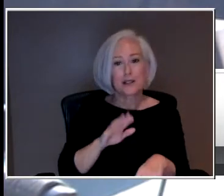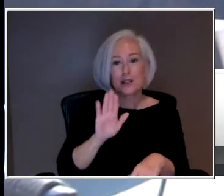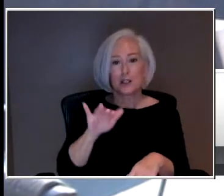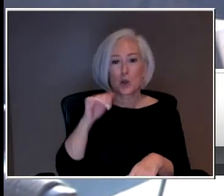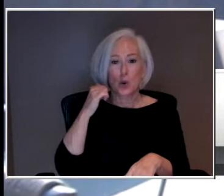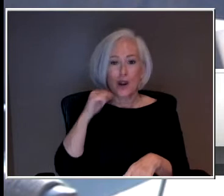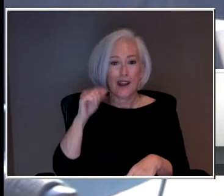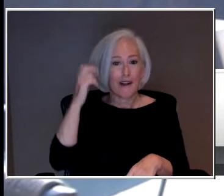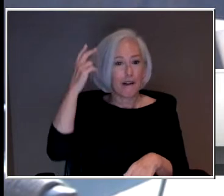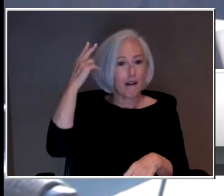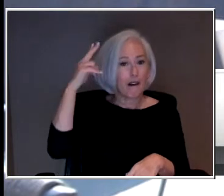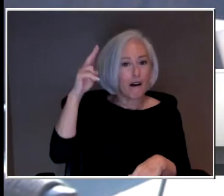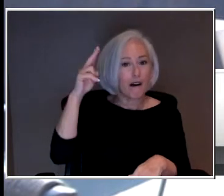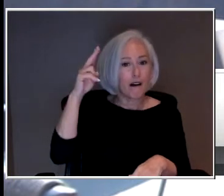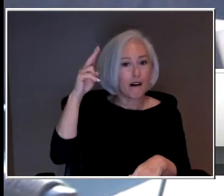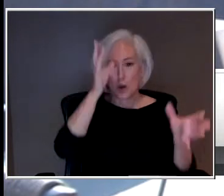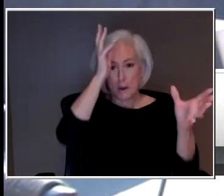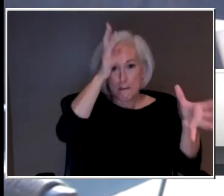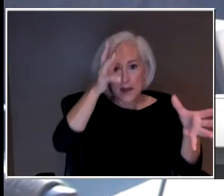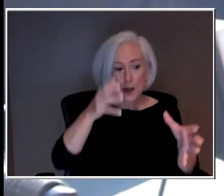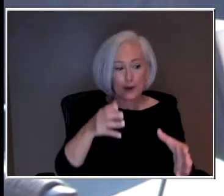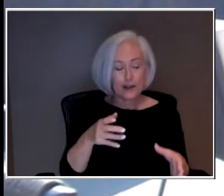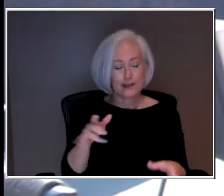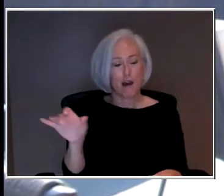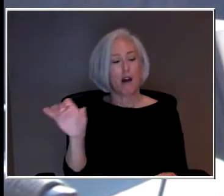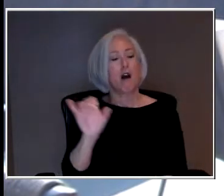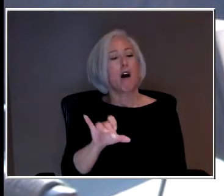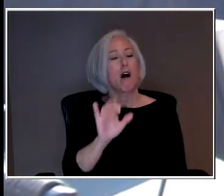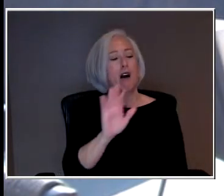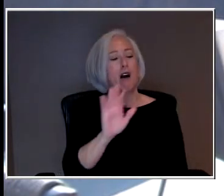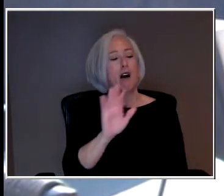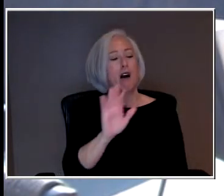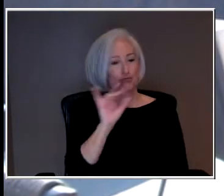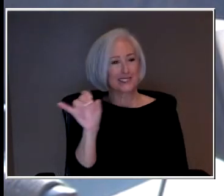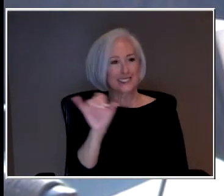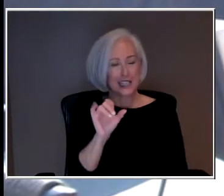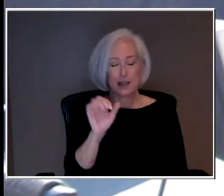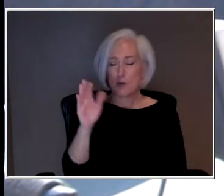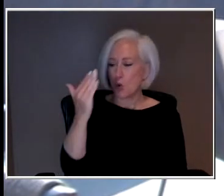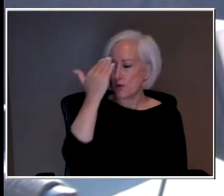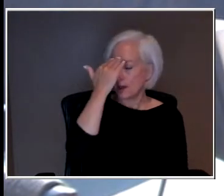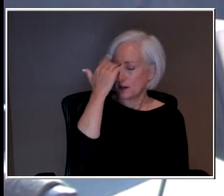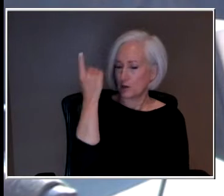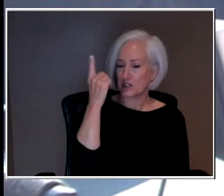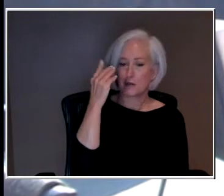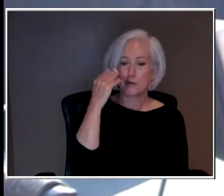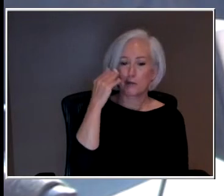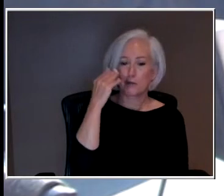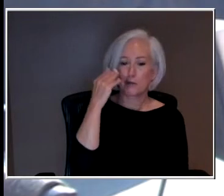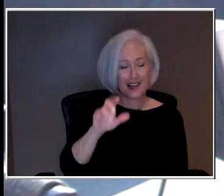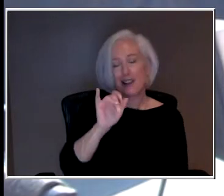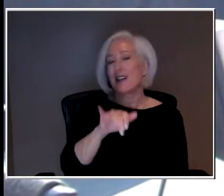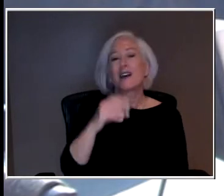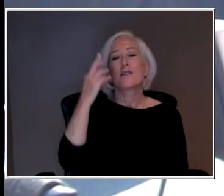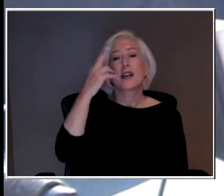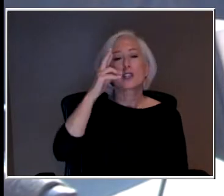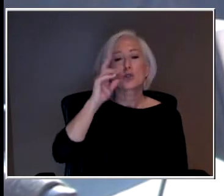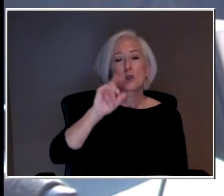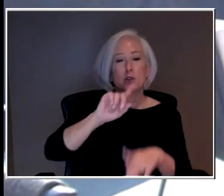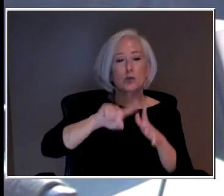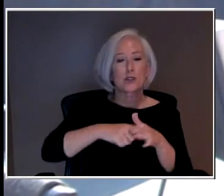your grandparents, and either they have a similar story or they know someone dealing with it. So the main reason when we decided to start the